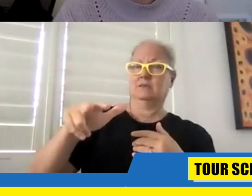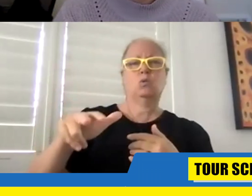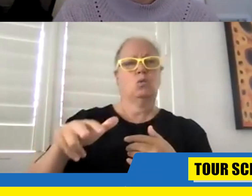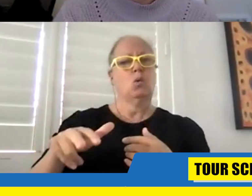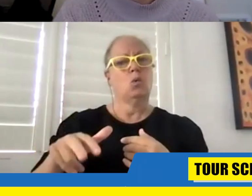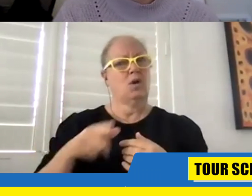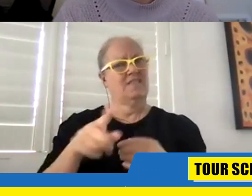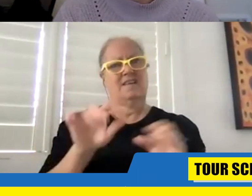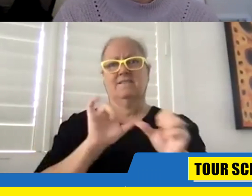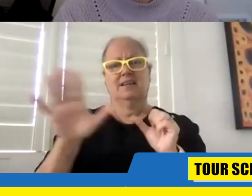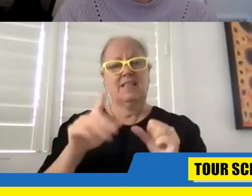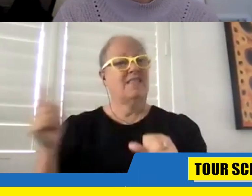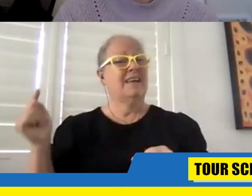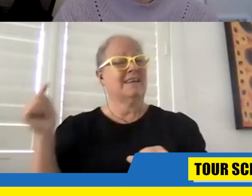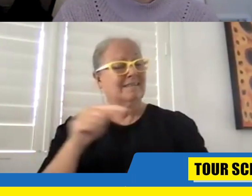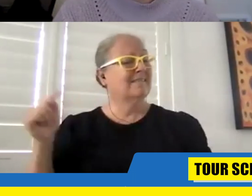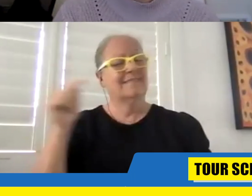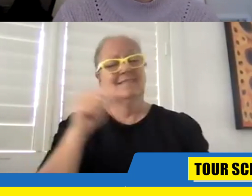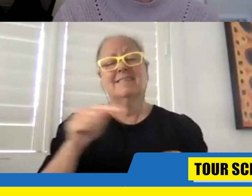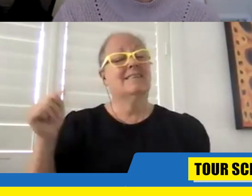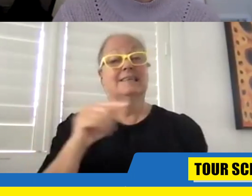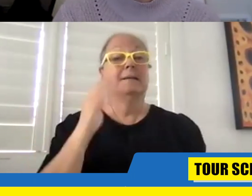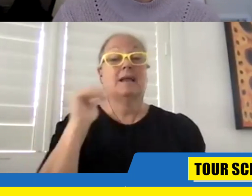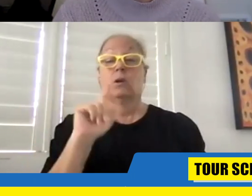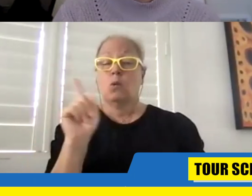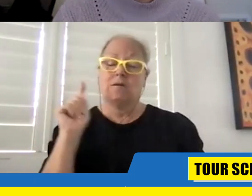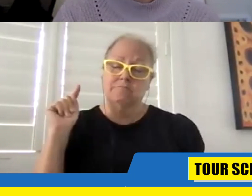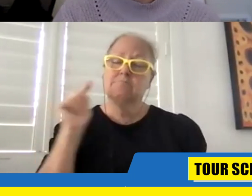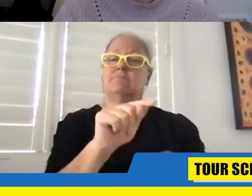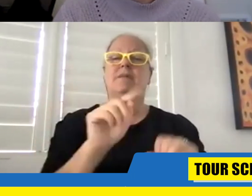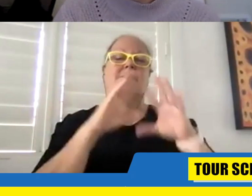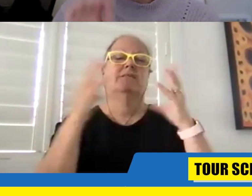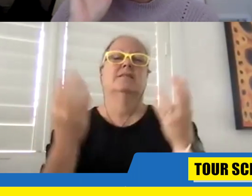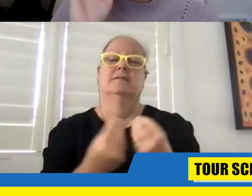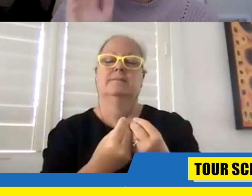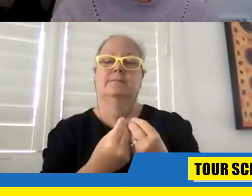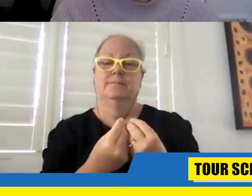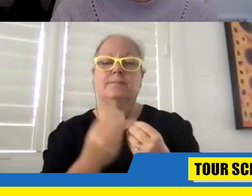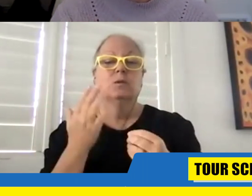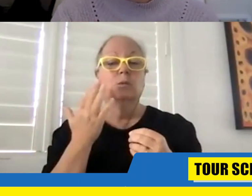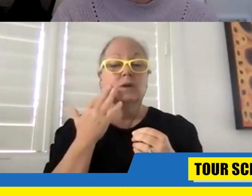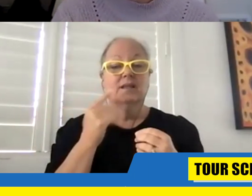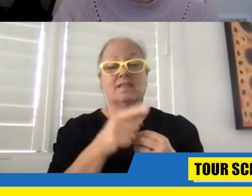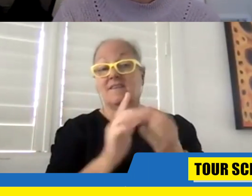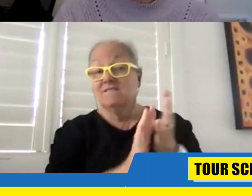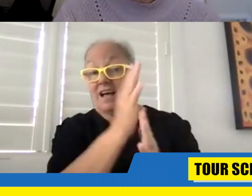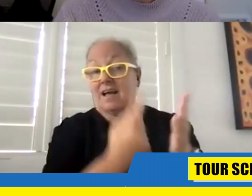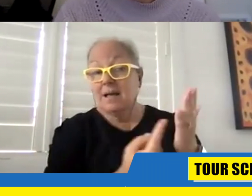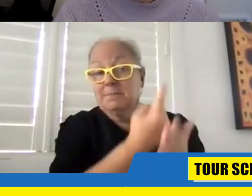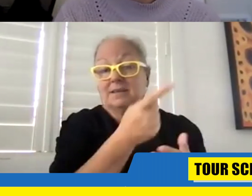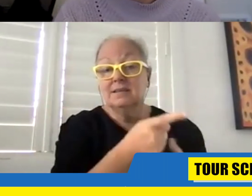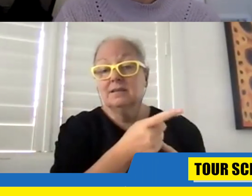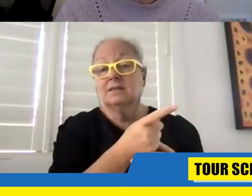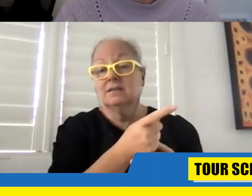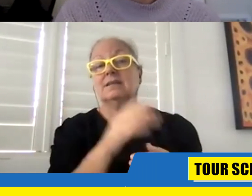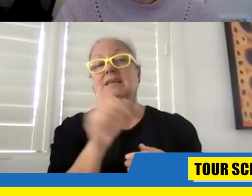database, and they used to come to everything. So once we had the fire situation, and then took several